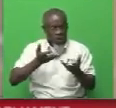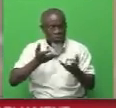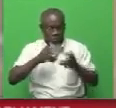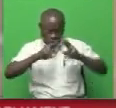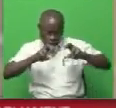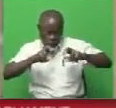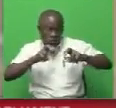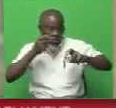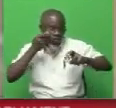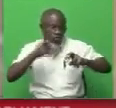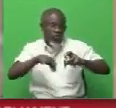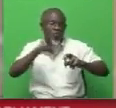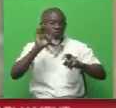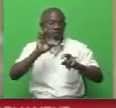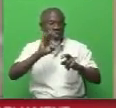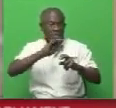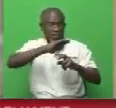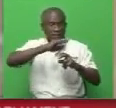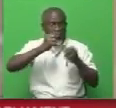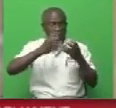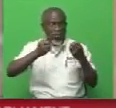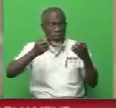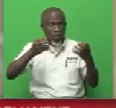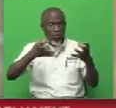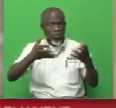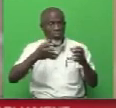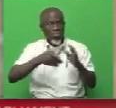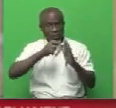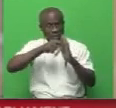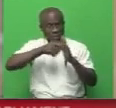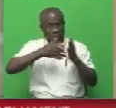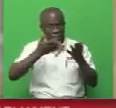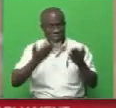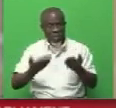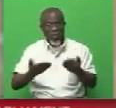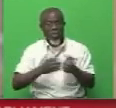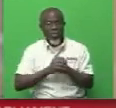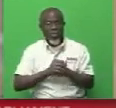you will find a litany of cases. In this year alone, I could read for you.